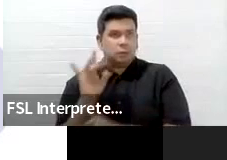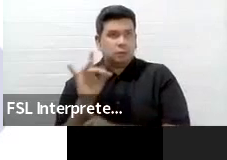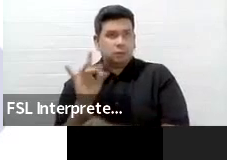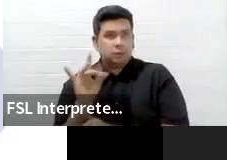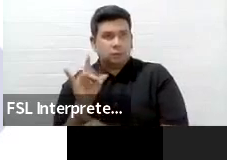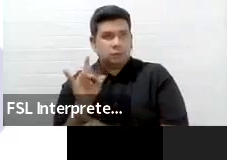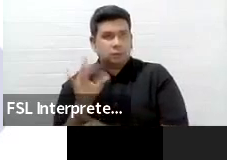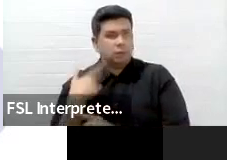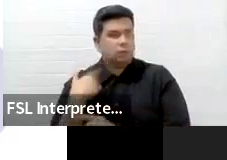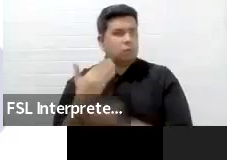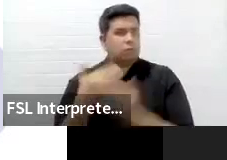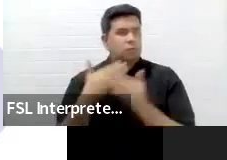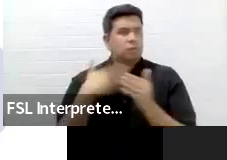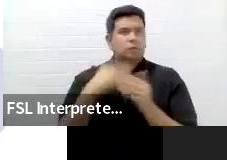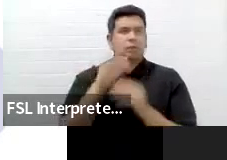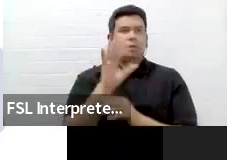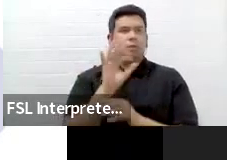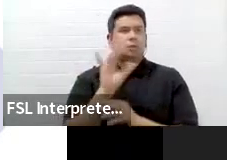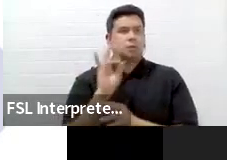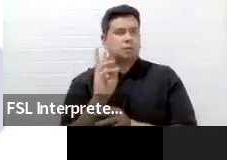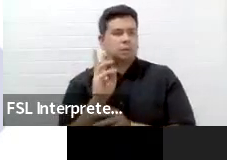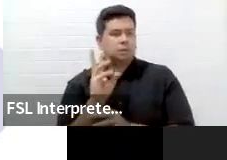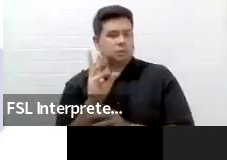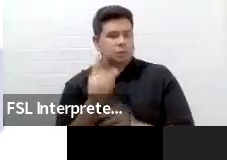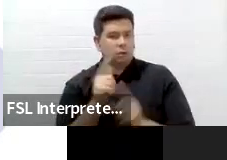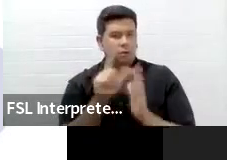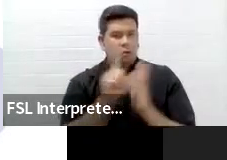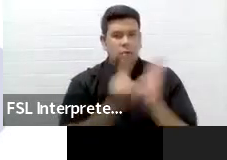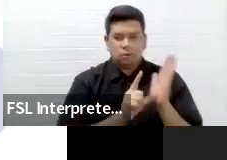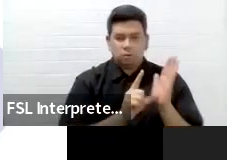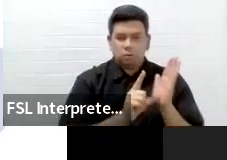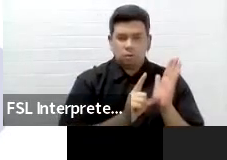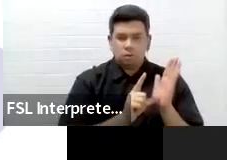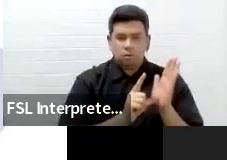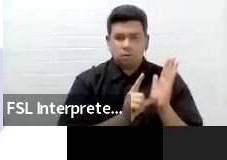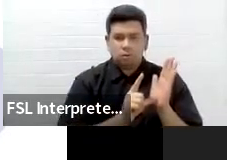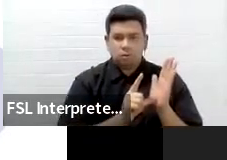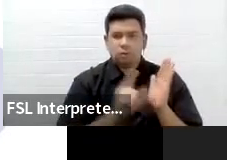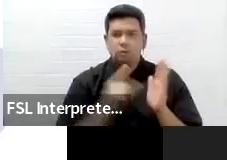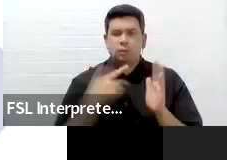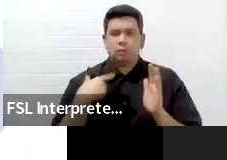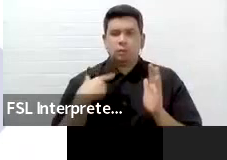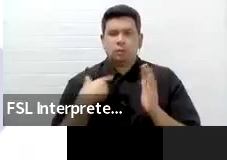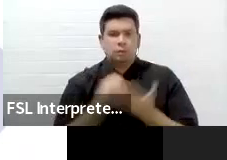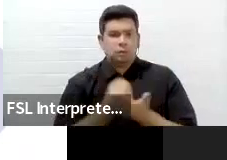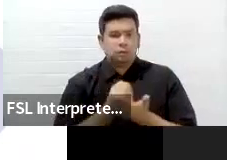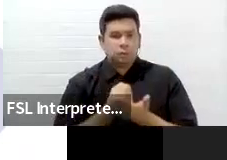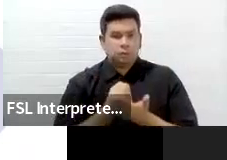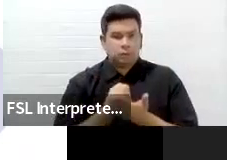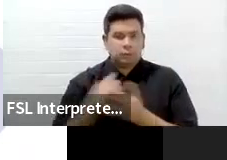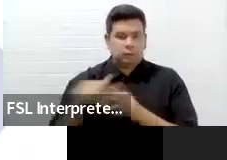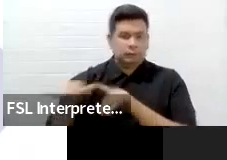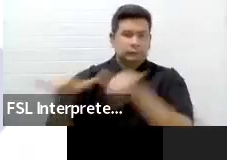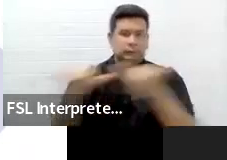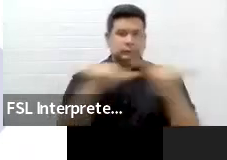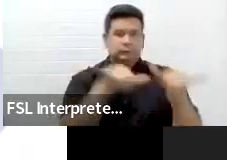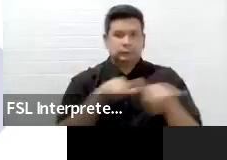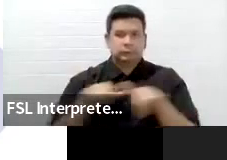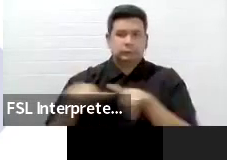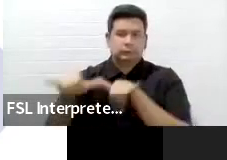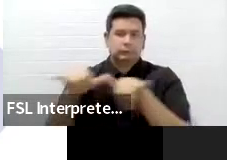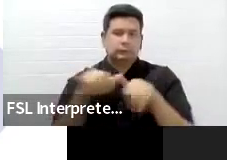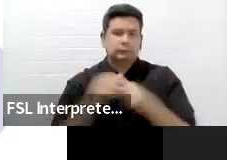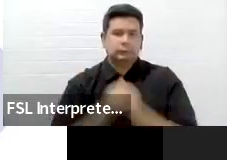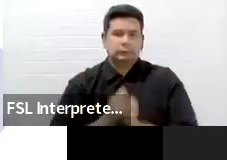been implemented, and as a result of this, there was this equivalent of our salary standardization law, lowering